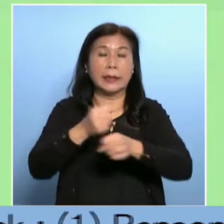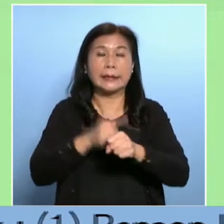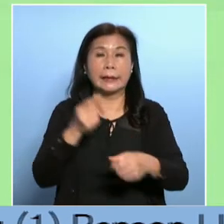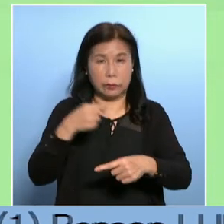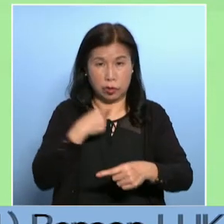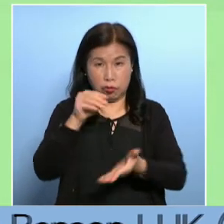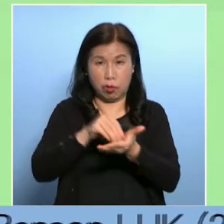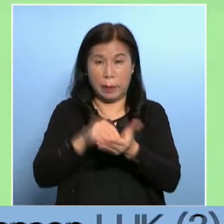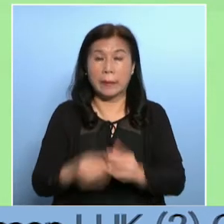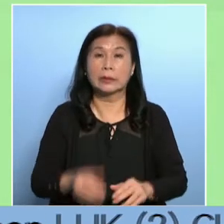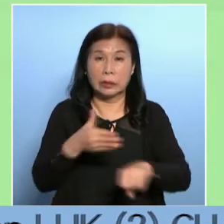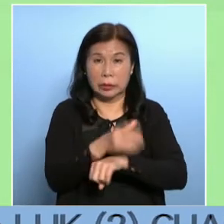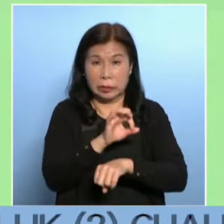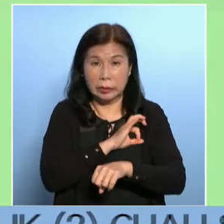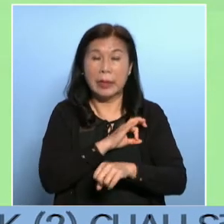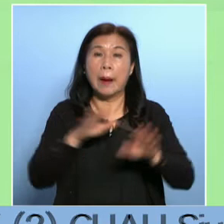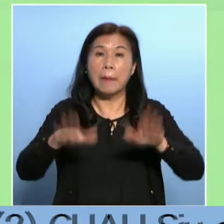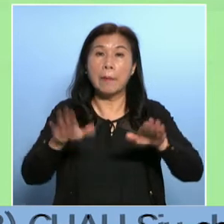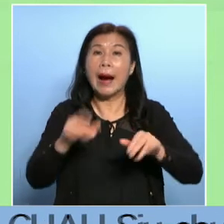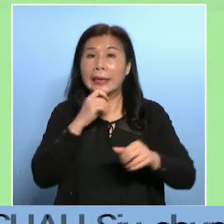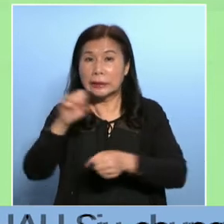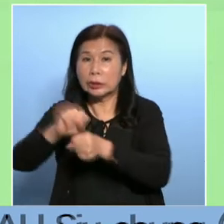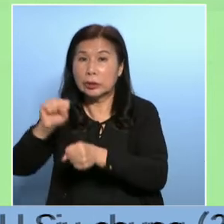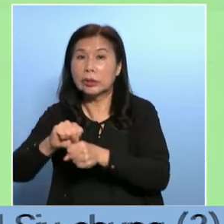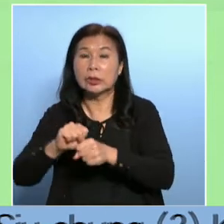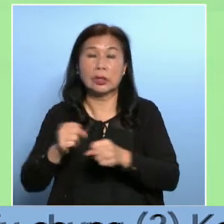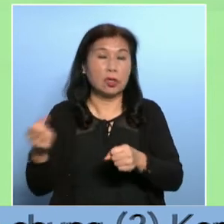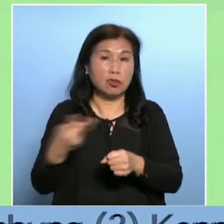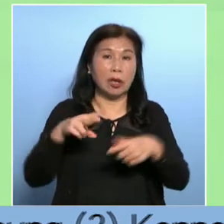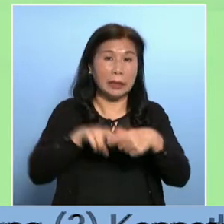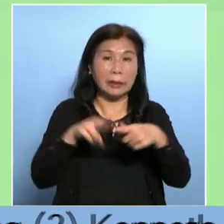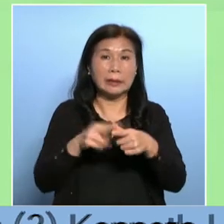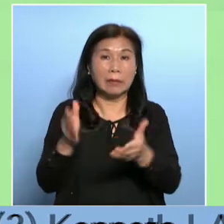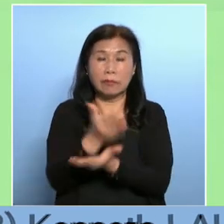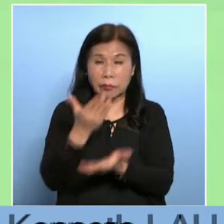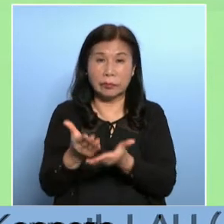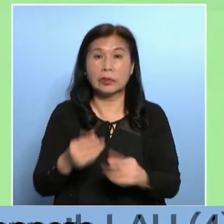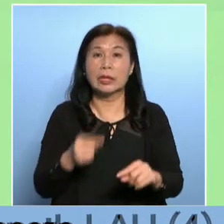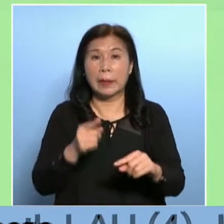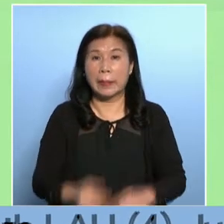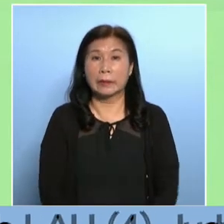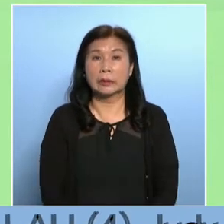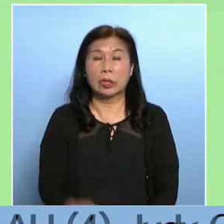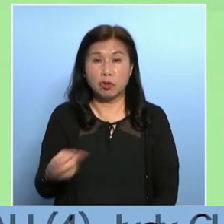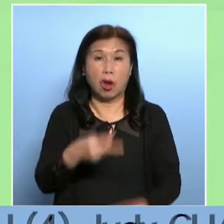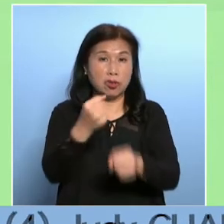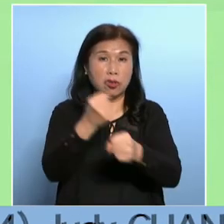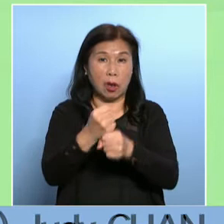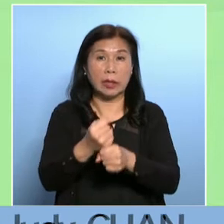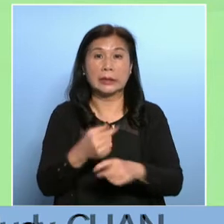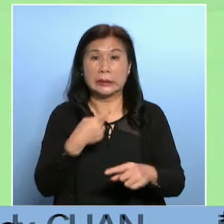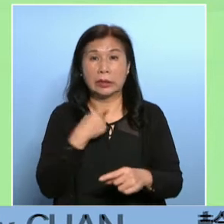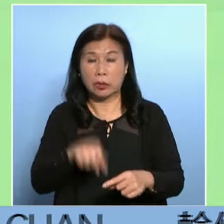the essence of reindustrialization. Most importantly, there's actually a more favorable environment for this to happen. As I